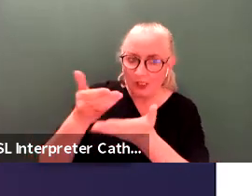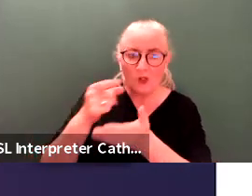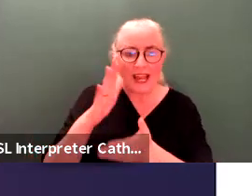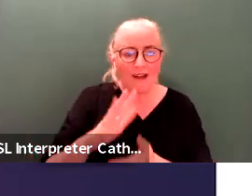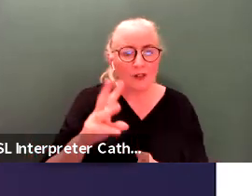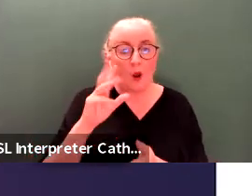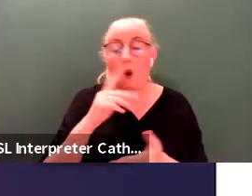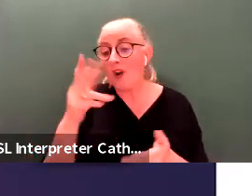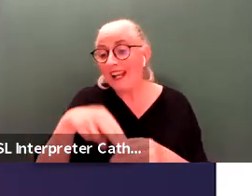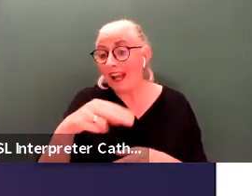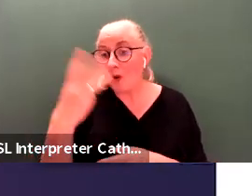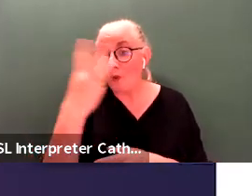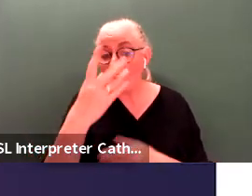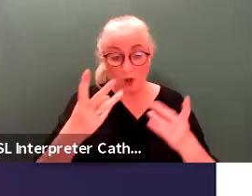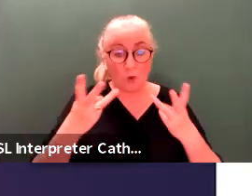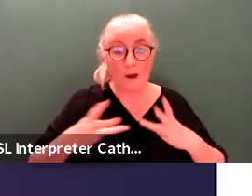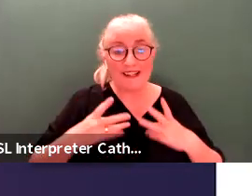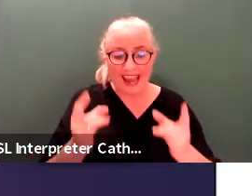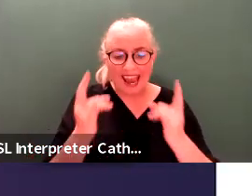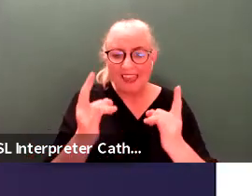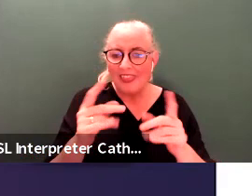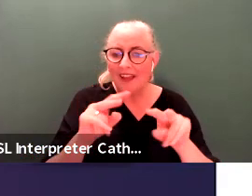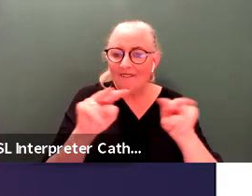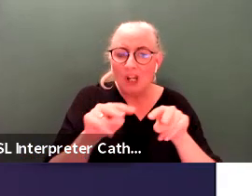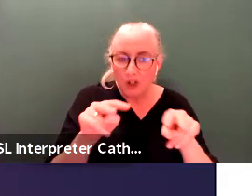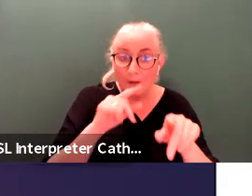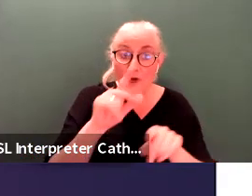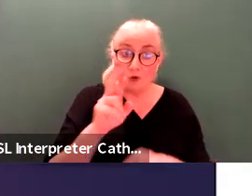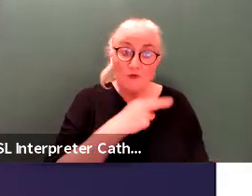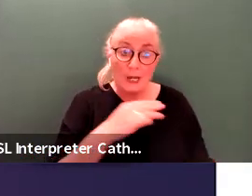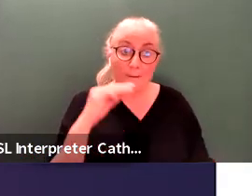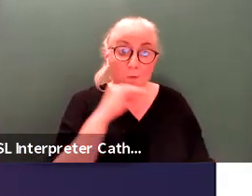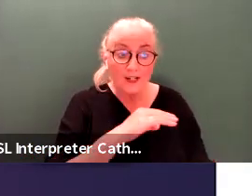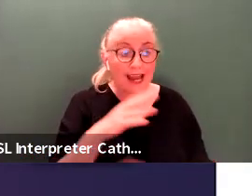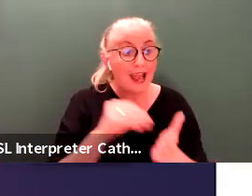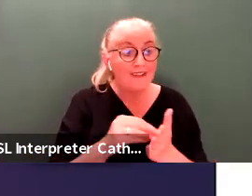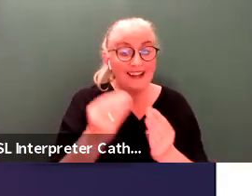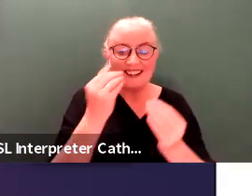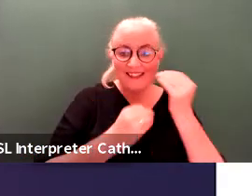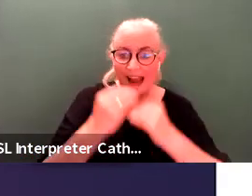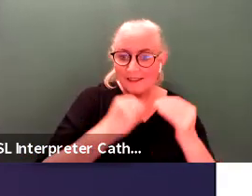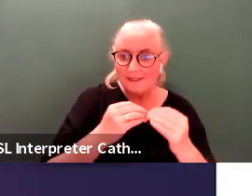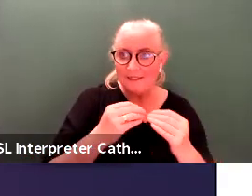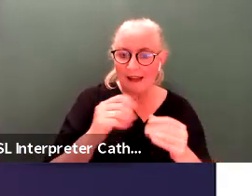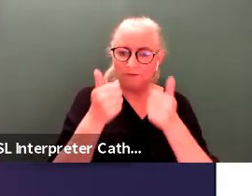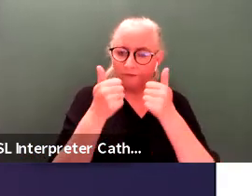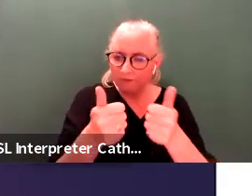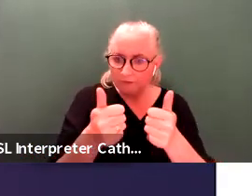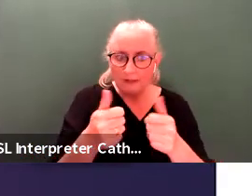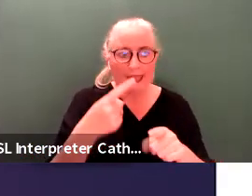physio for these issues, but it's really important as well that you make good diet and lifestyle choices. And I know there's been a